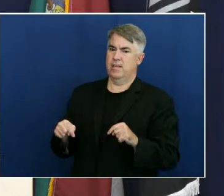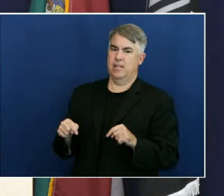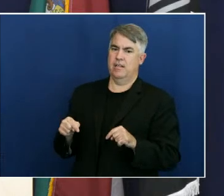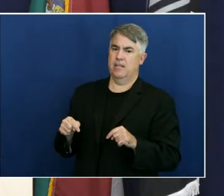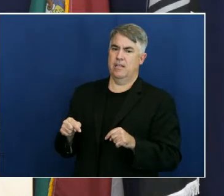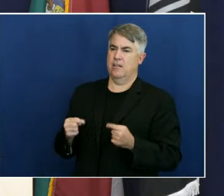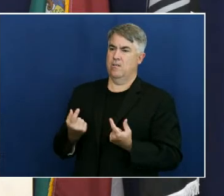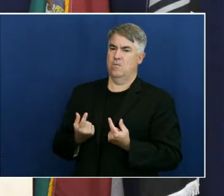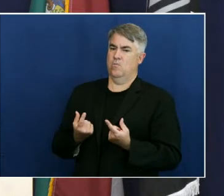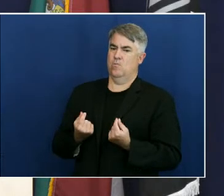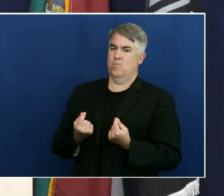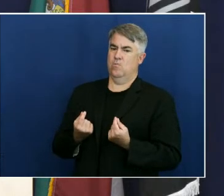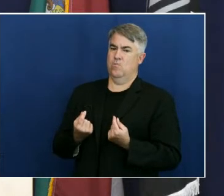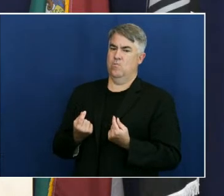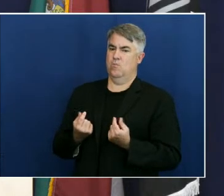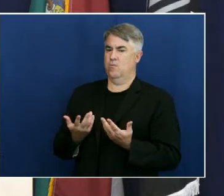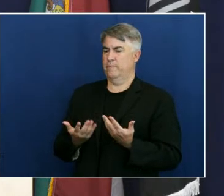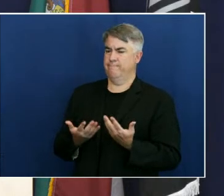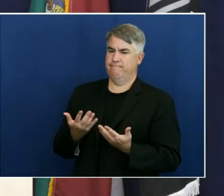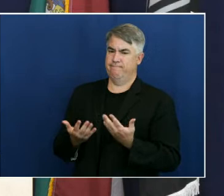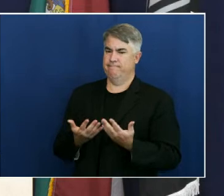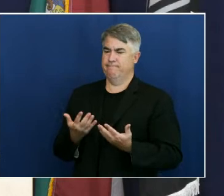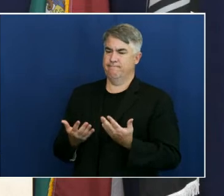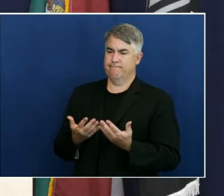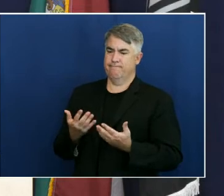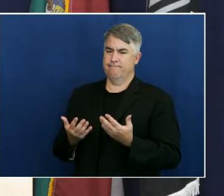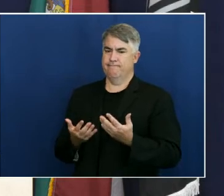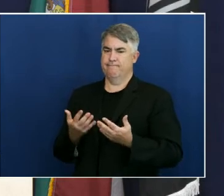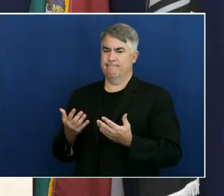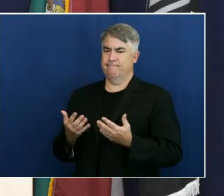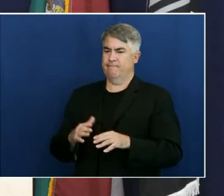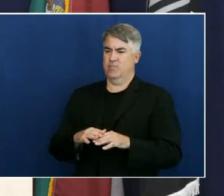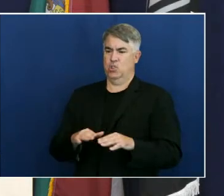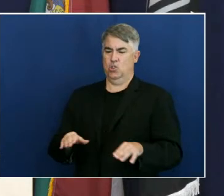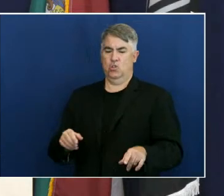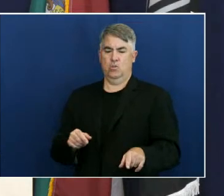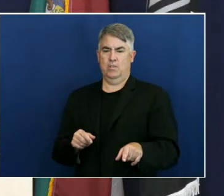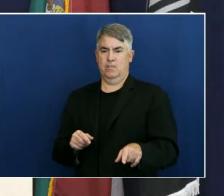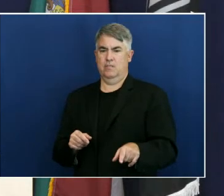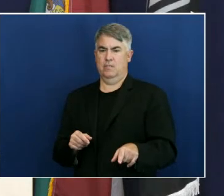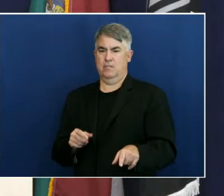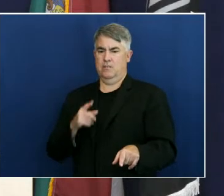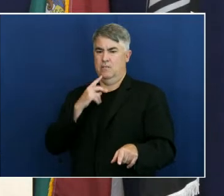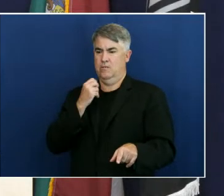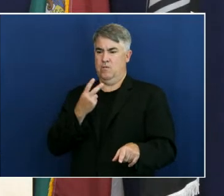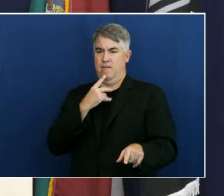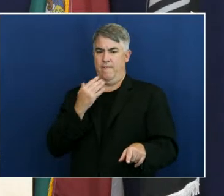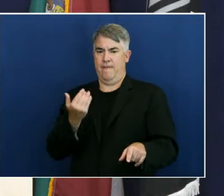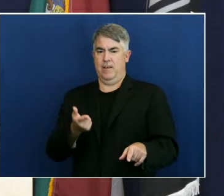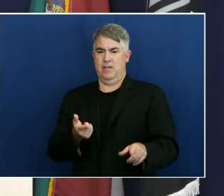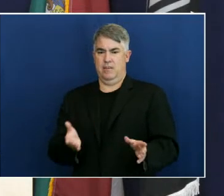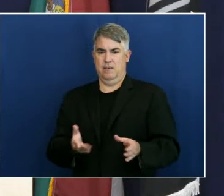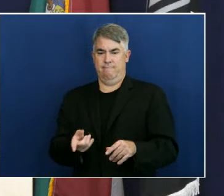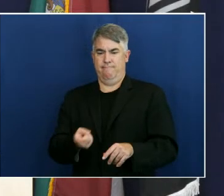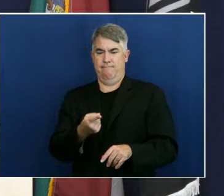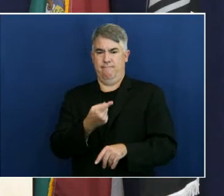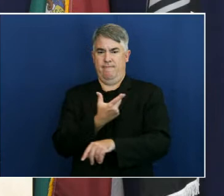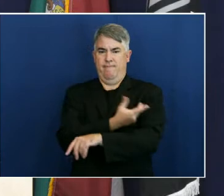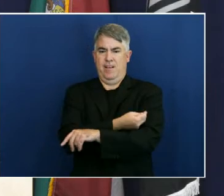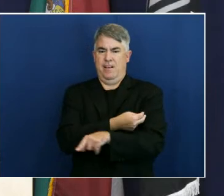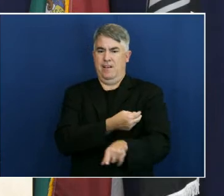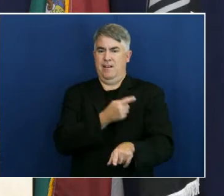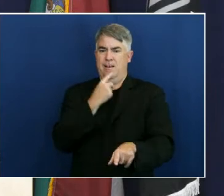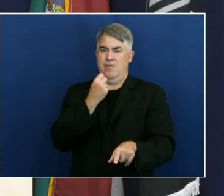the case to, a much younger audience to get vaccinated, right? These are folks that don't tune into the